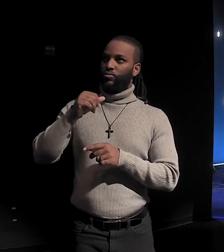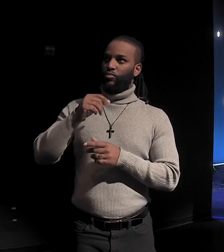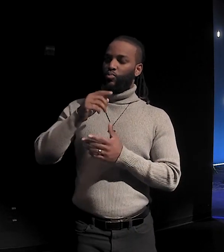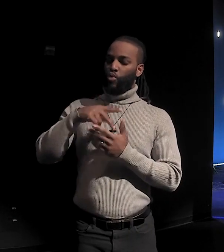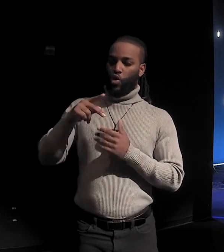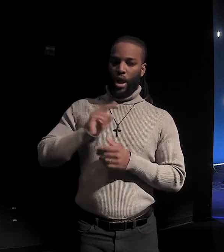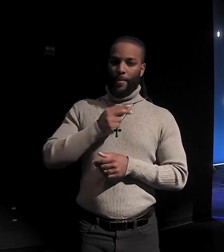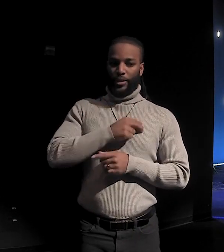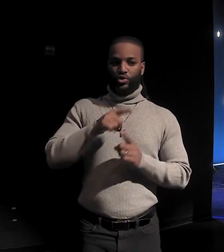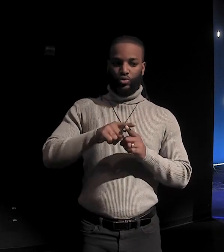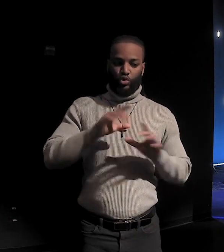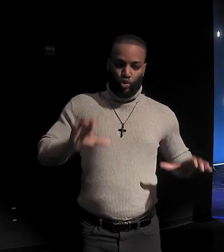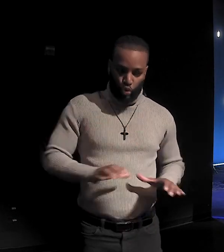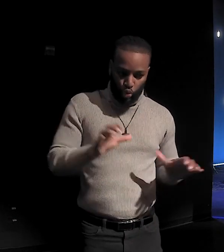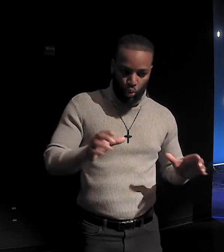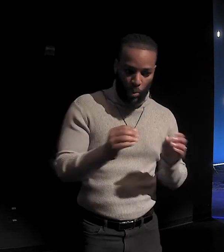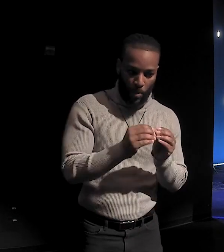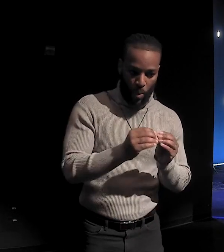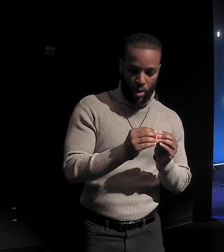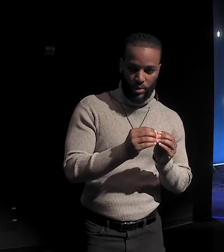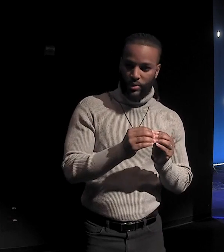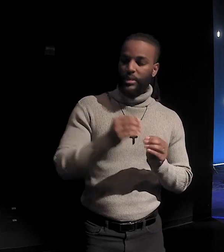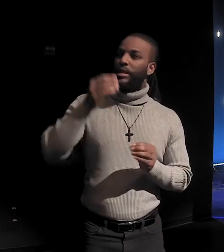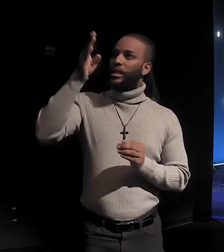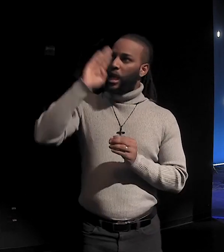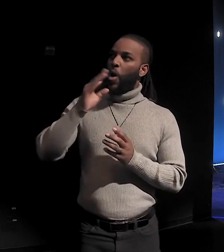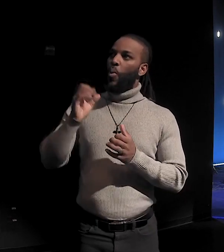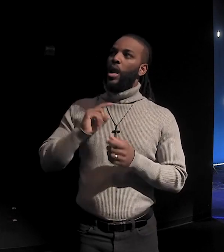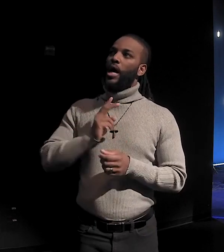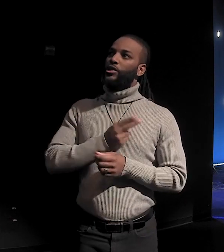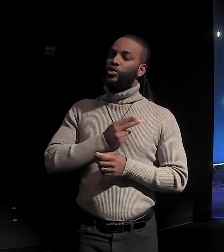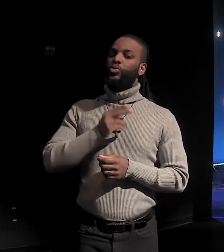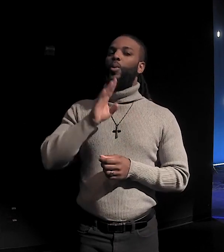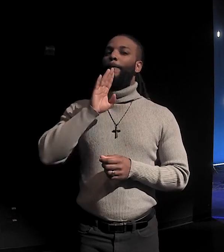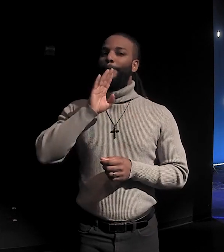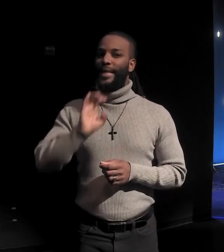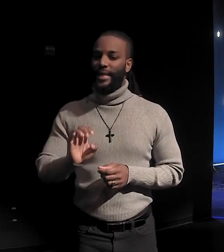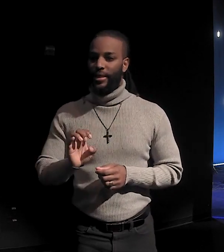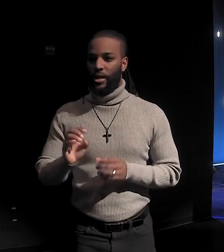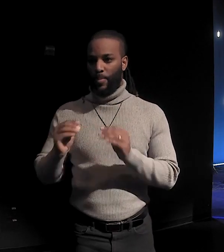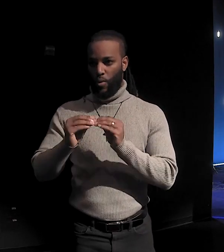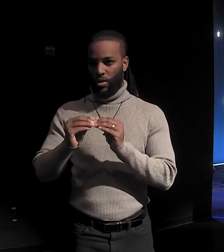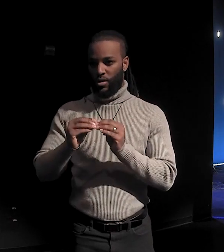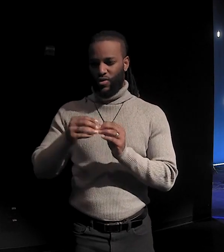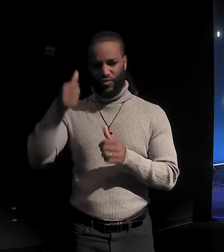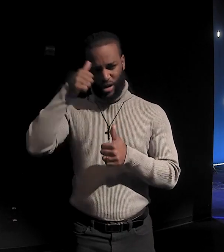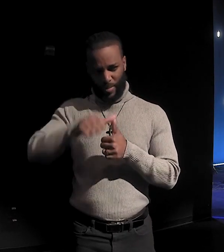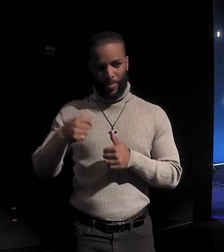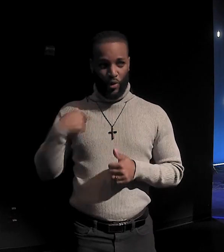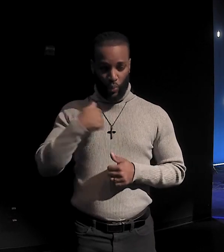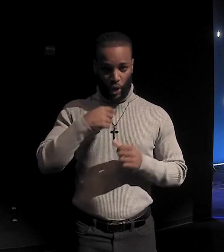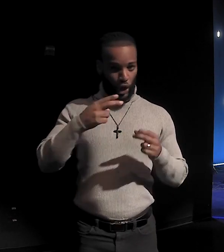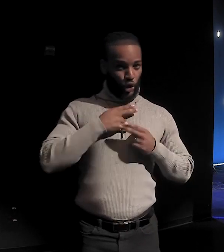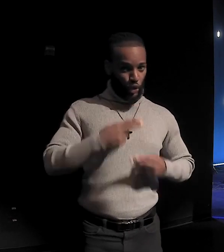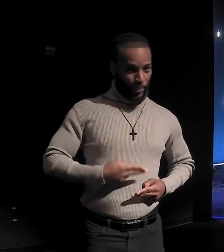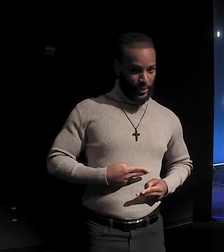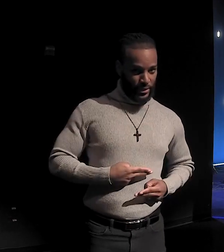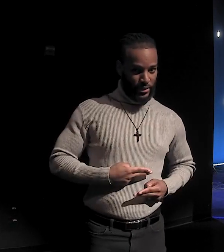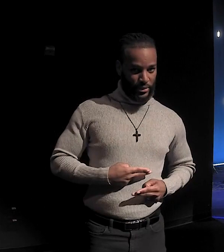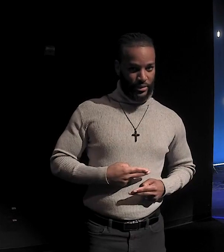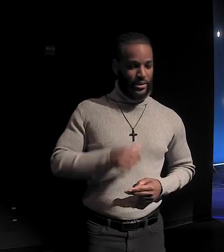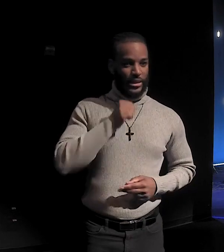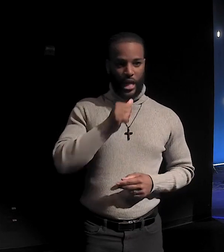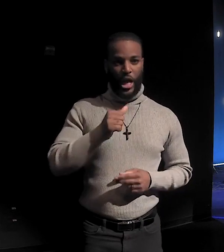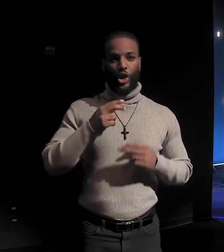foremost. God hardwired us to be more. Remember, we're human beings, not human